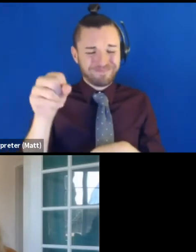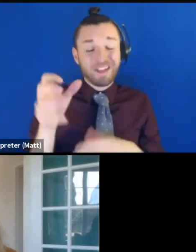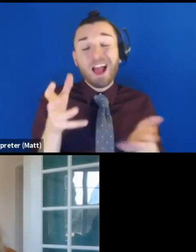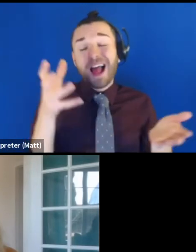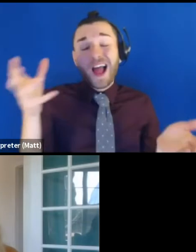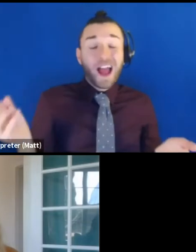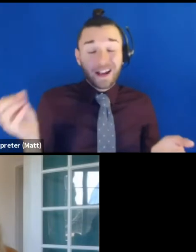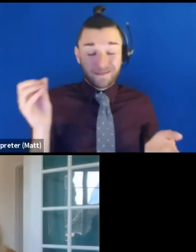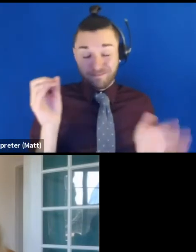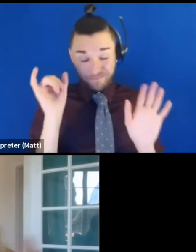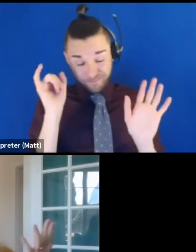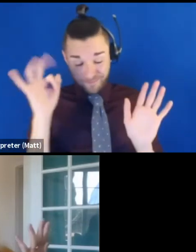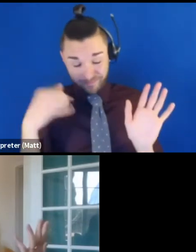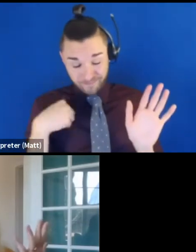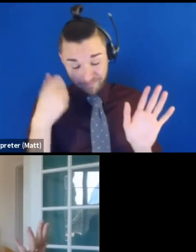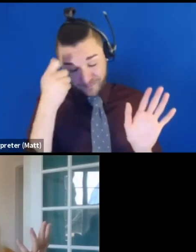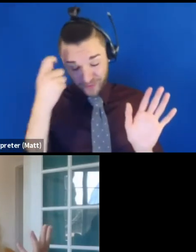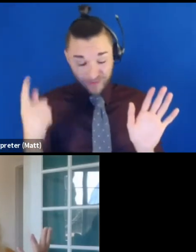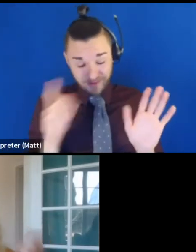television industry,